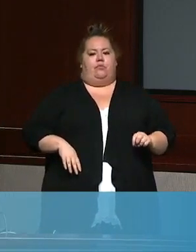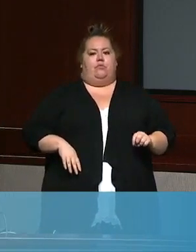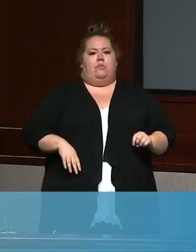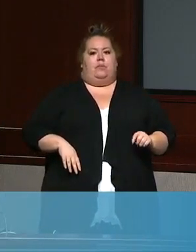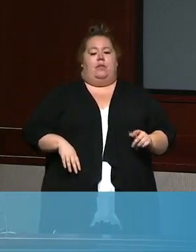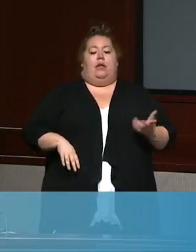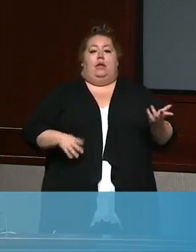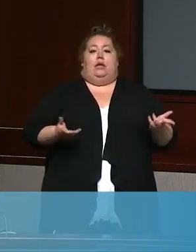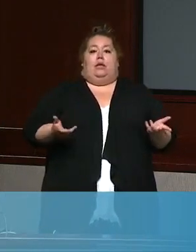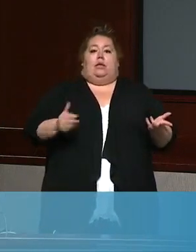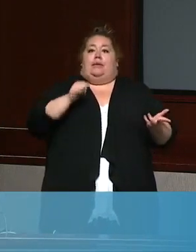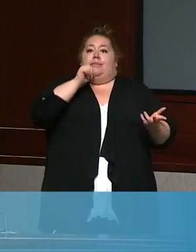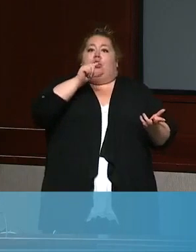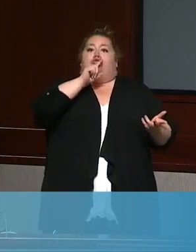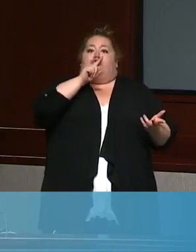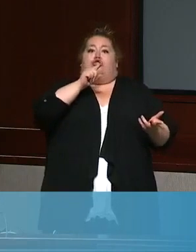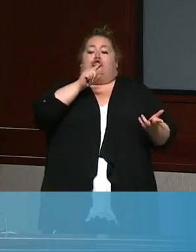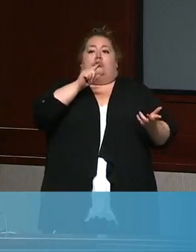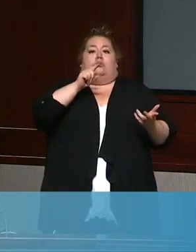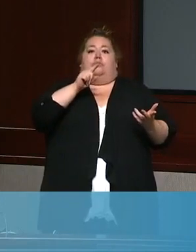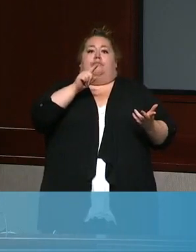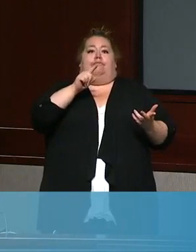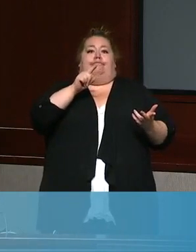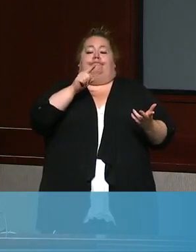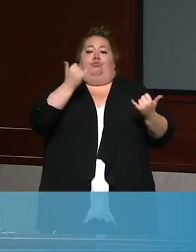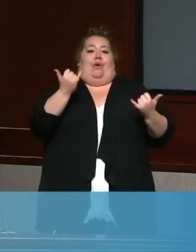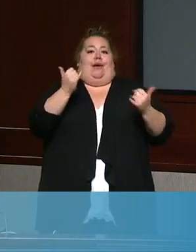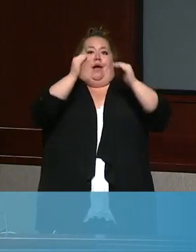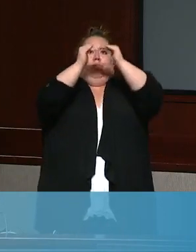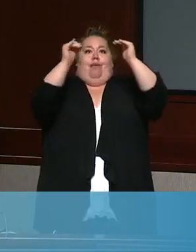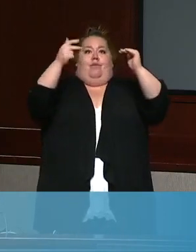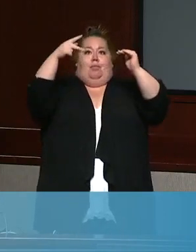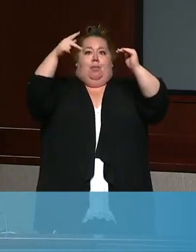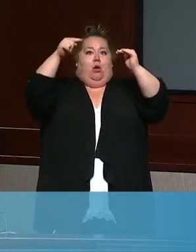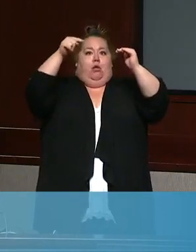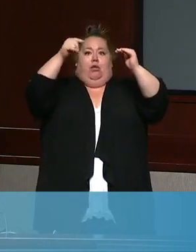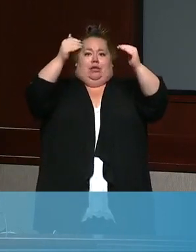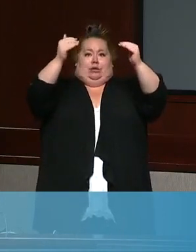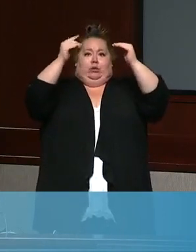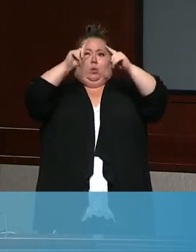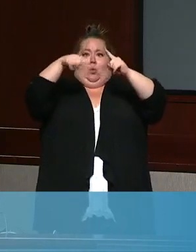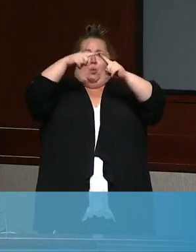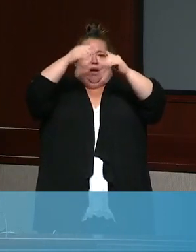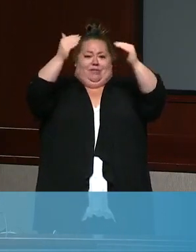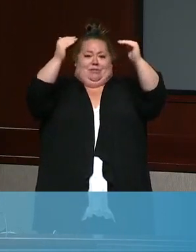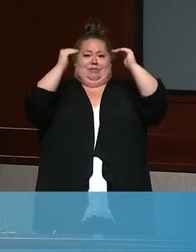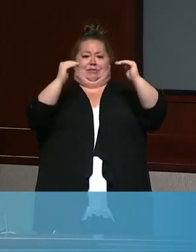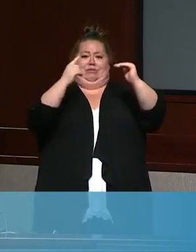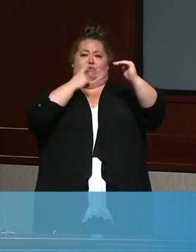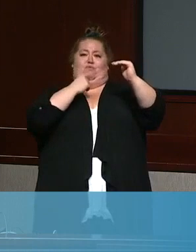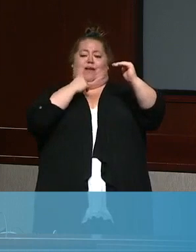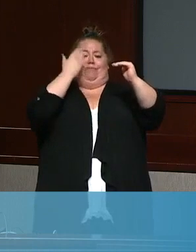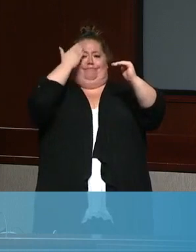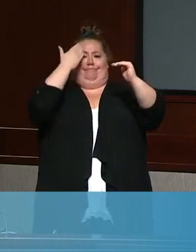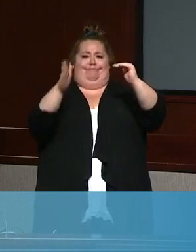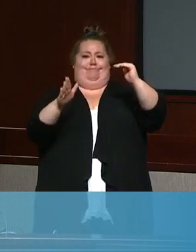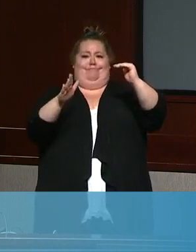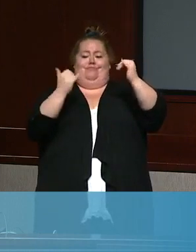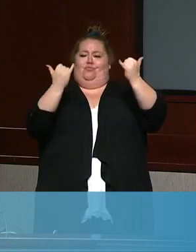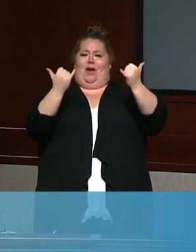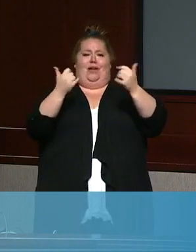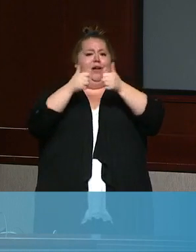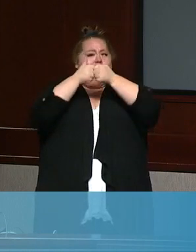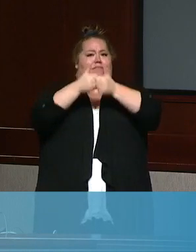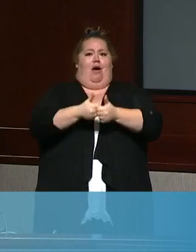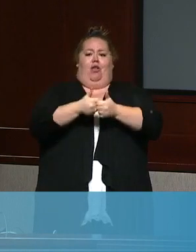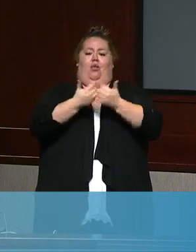I don't know when Kern will be moved onto the red tier. We're on the precipice of moving onto the red tier. We have to maintain